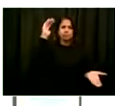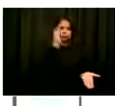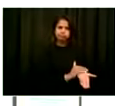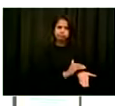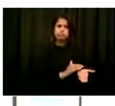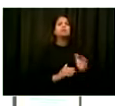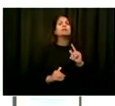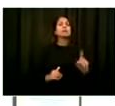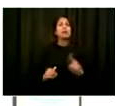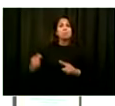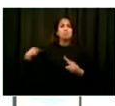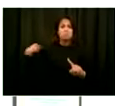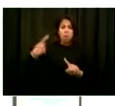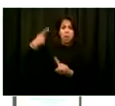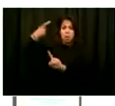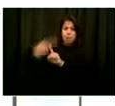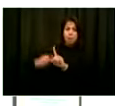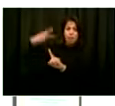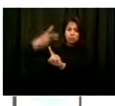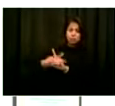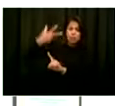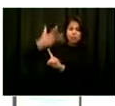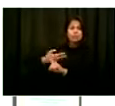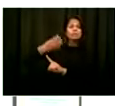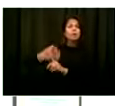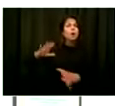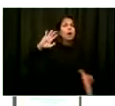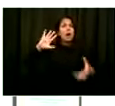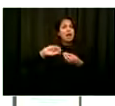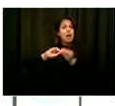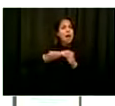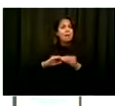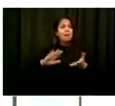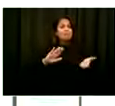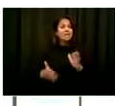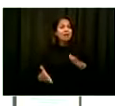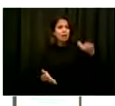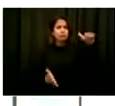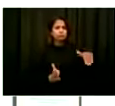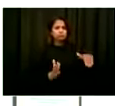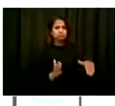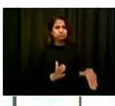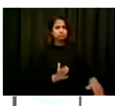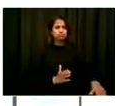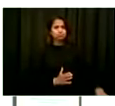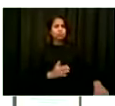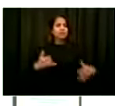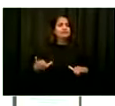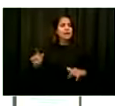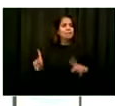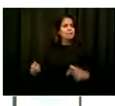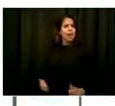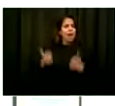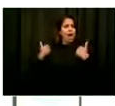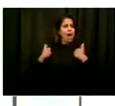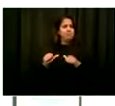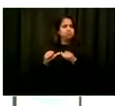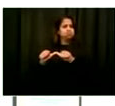You know, the total number of deaths per day is averaging in the single digits, and we do have the specifics up on